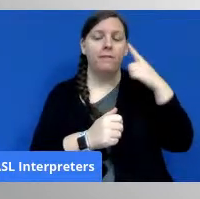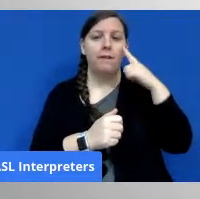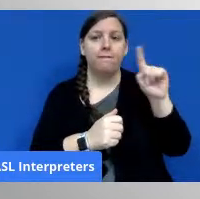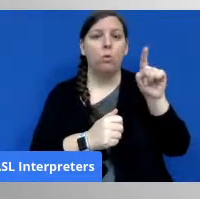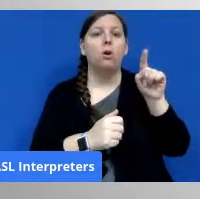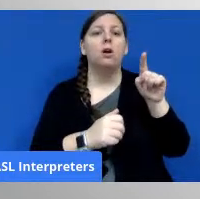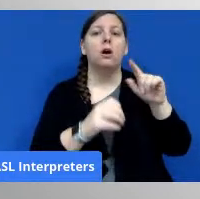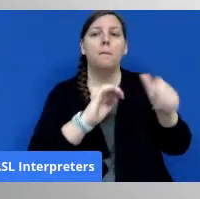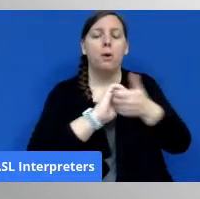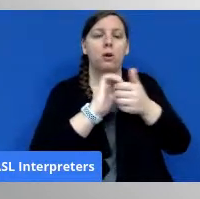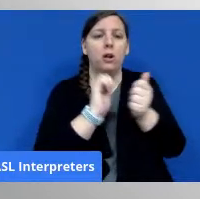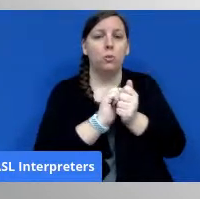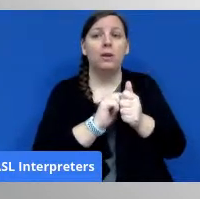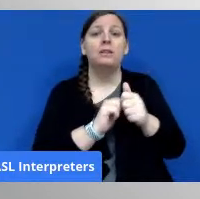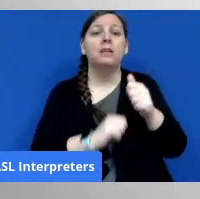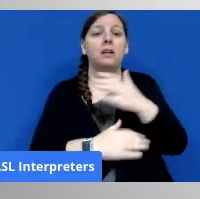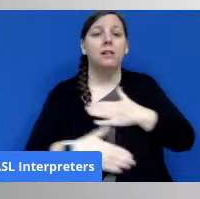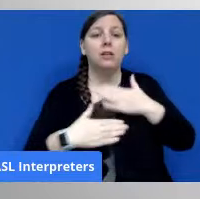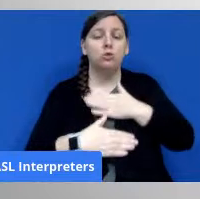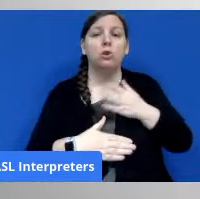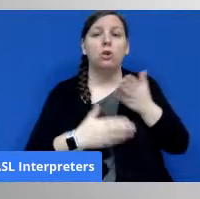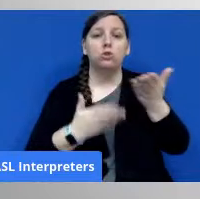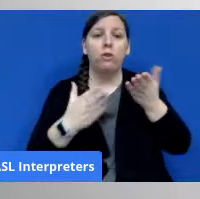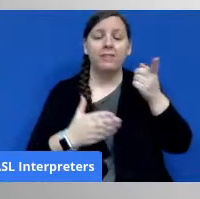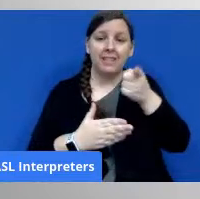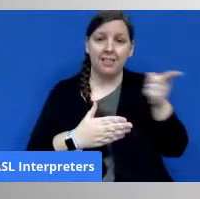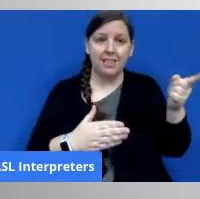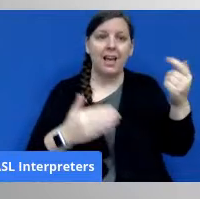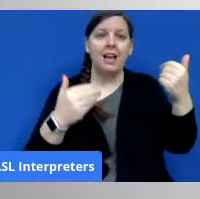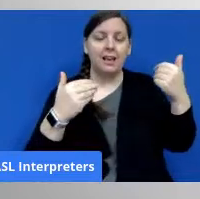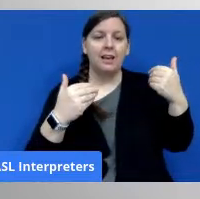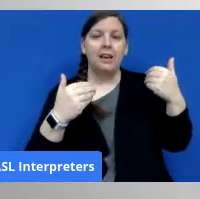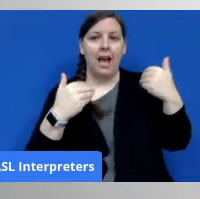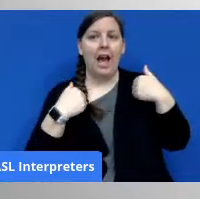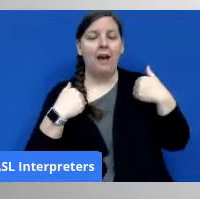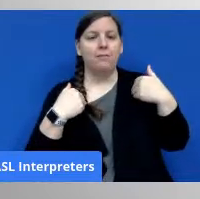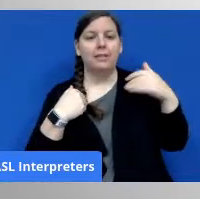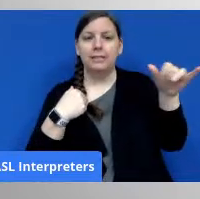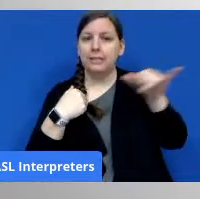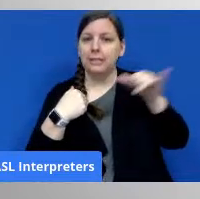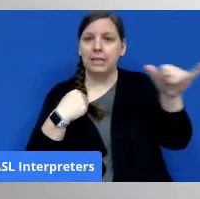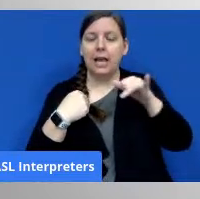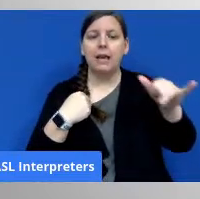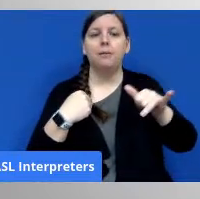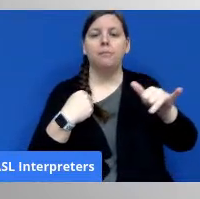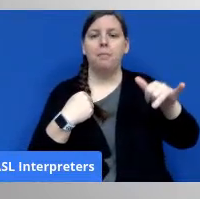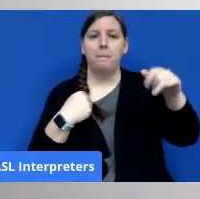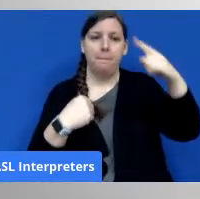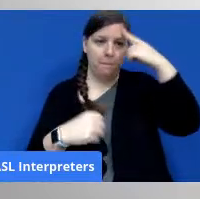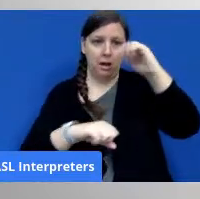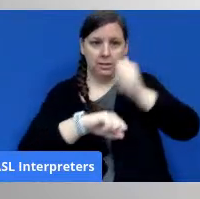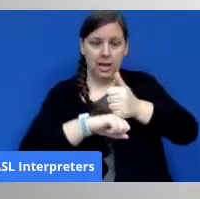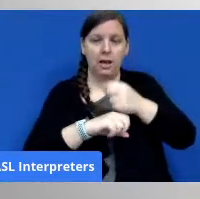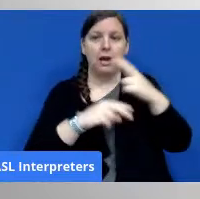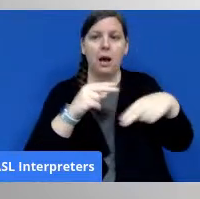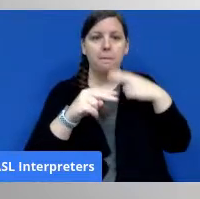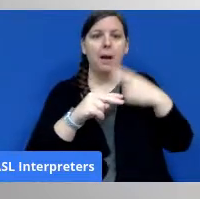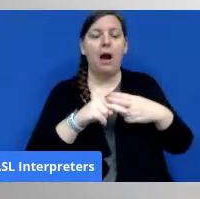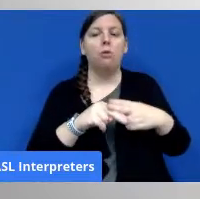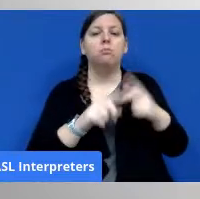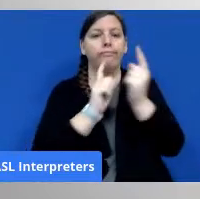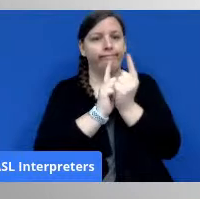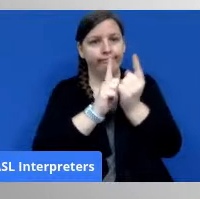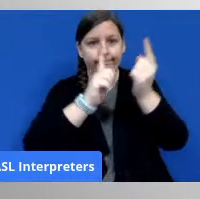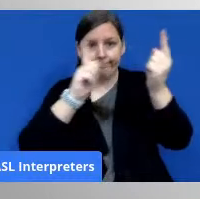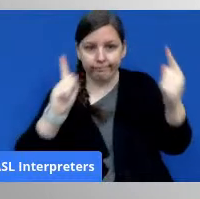us about, you know, making sure we have programming that maintains social distancing, mask wearing, safe practices. Even, you know, we